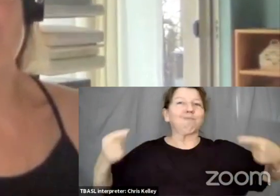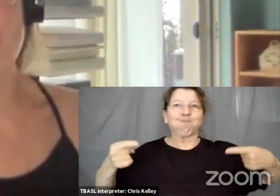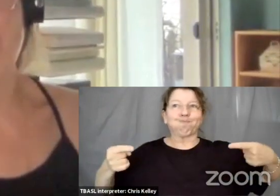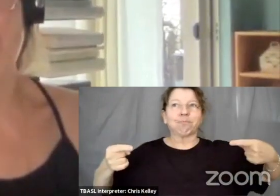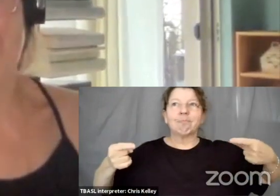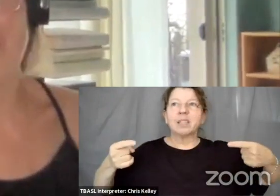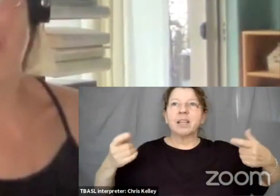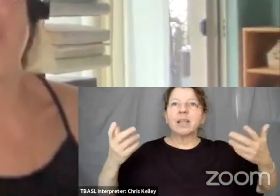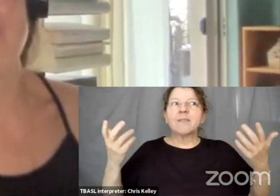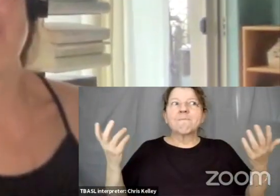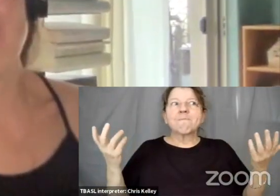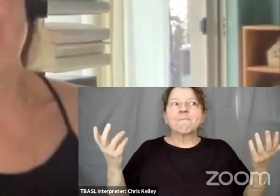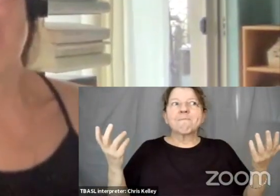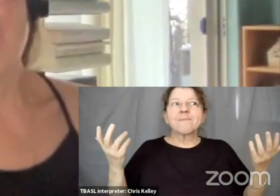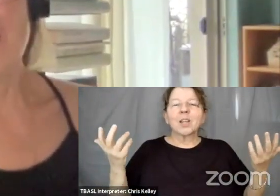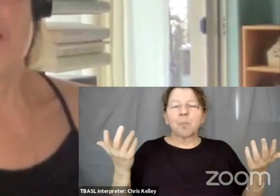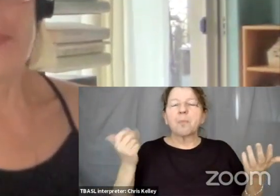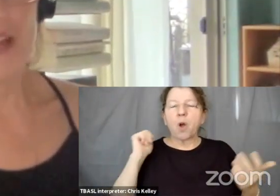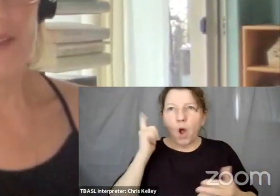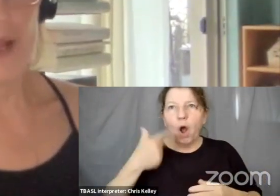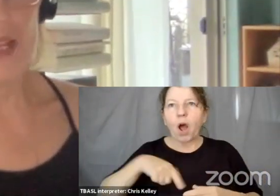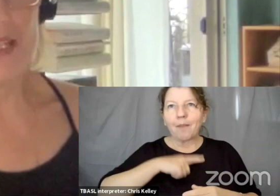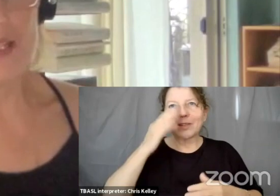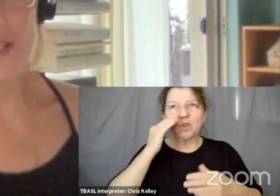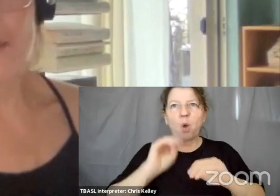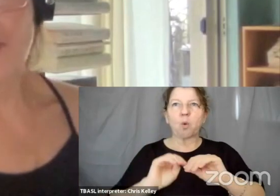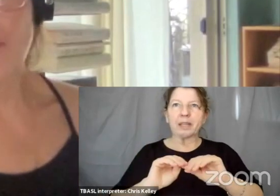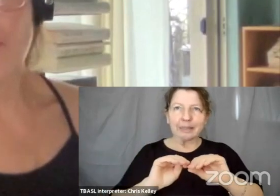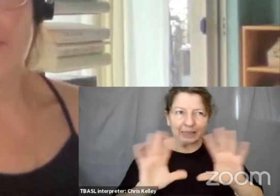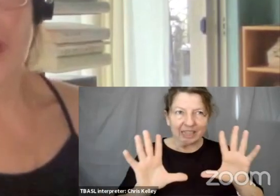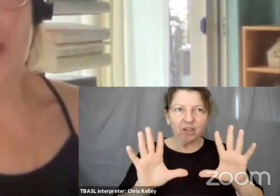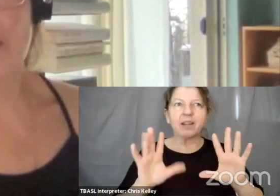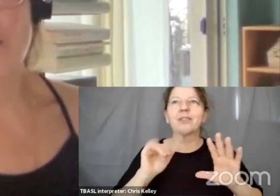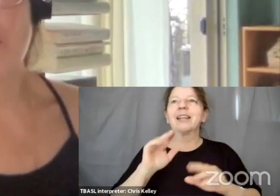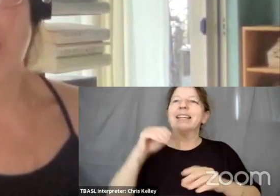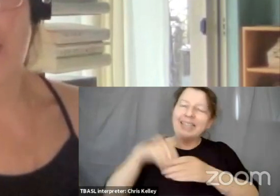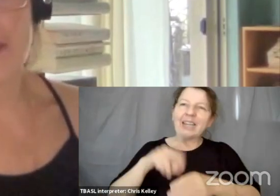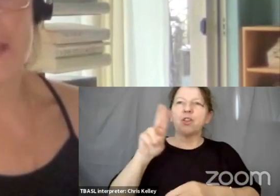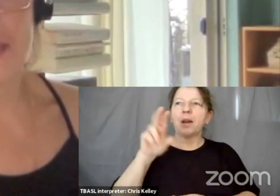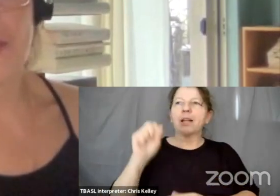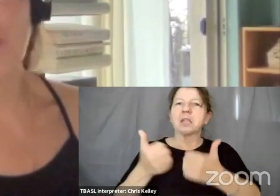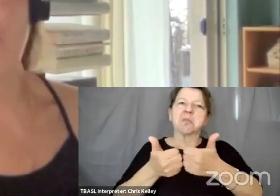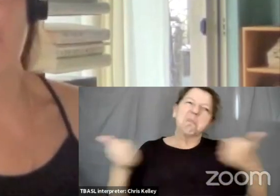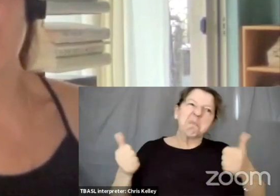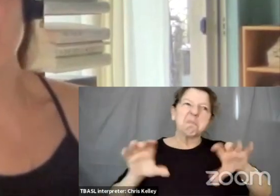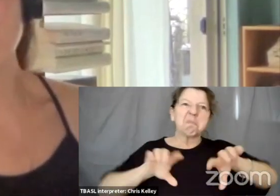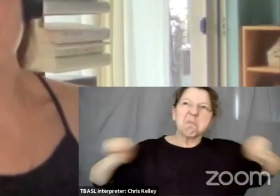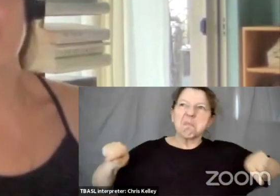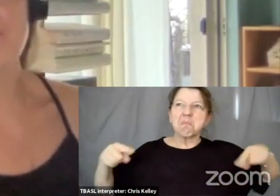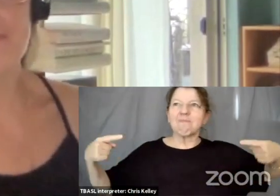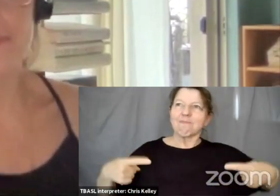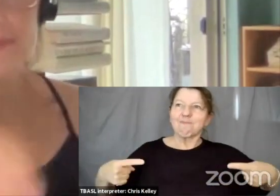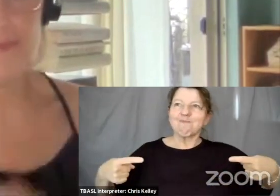are divisions here as well. So that's why I continue to reflect, to write, and to speak about it.